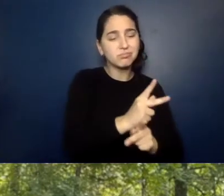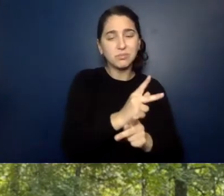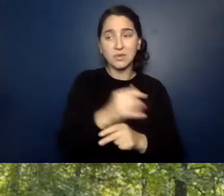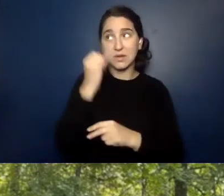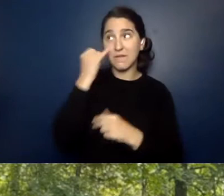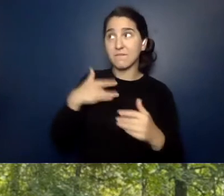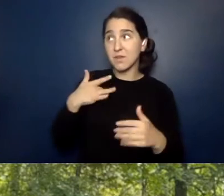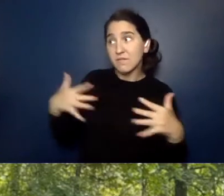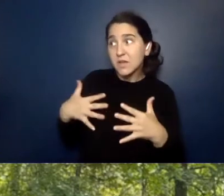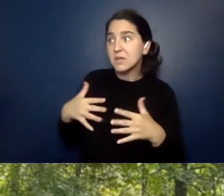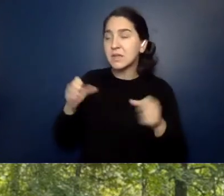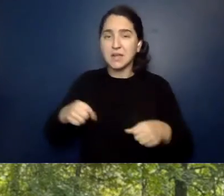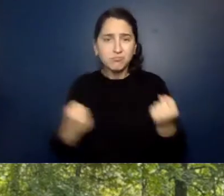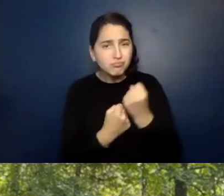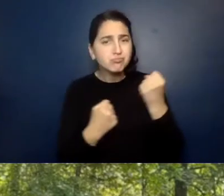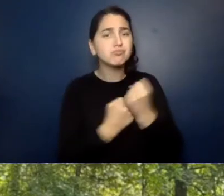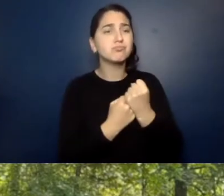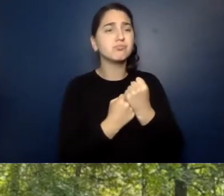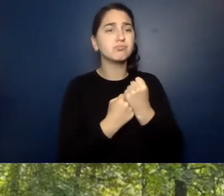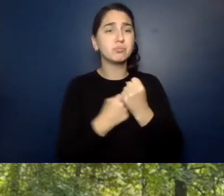us humble and generous spirits.